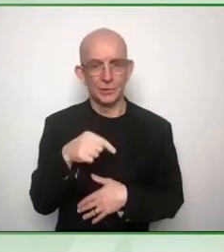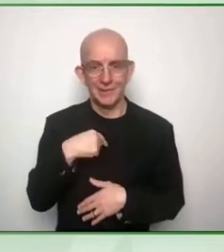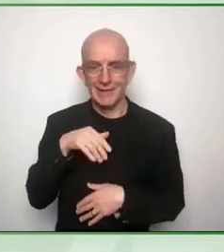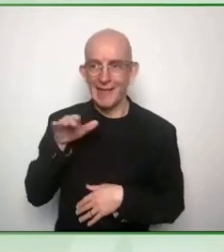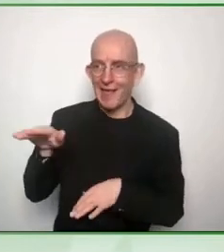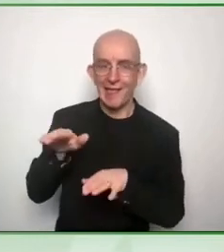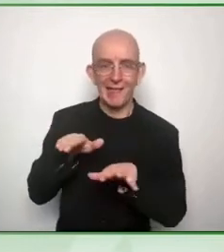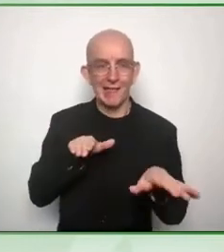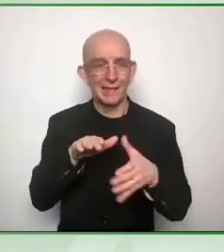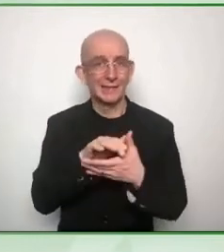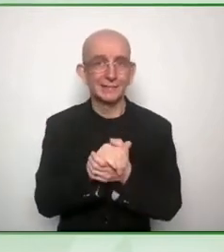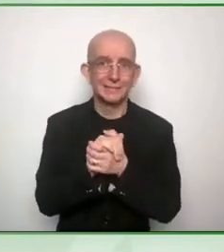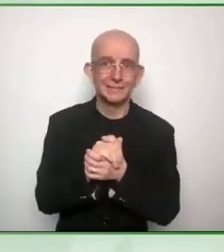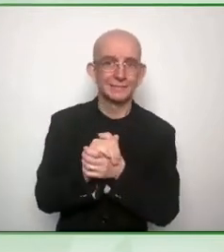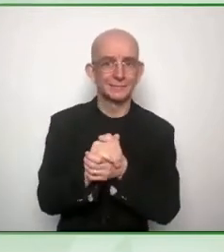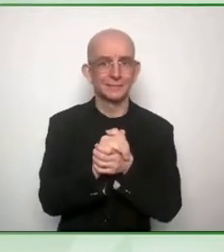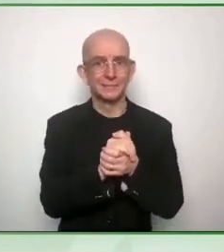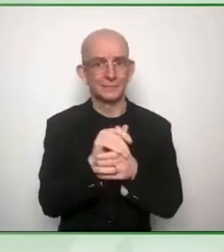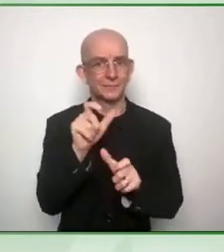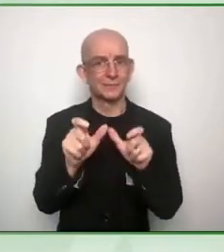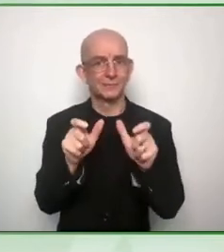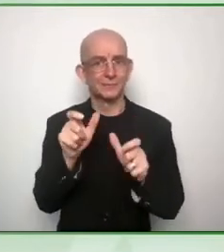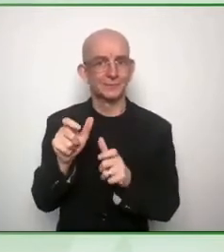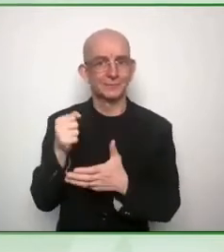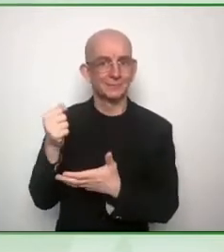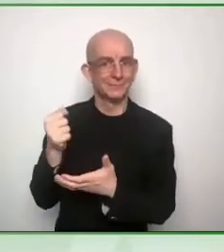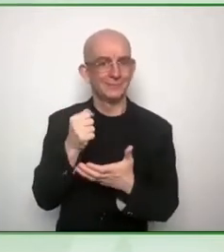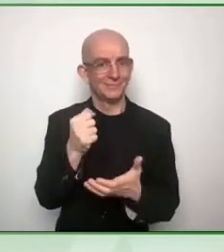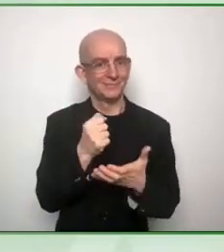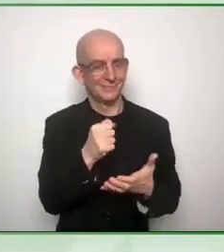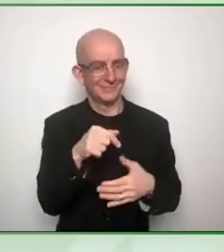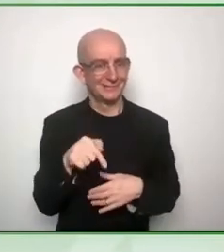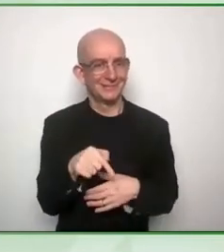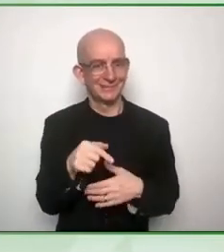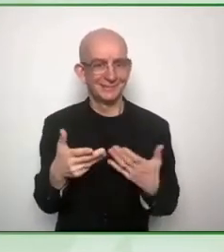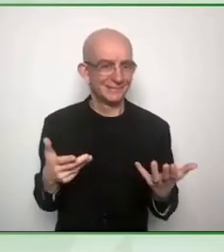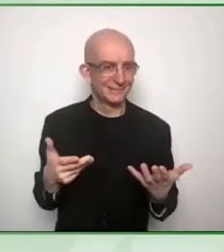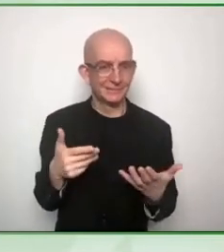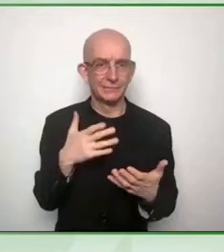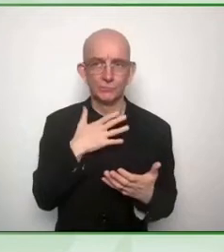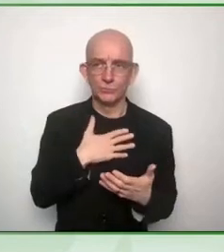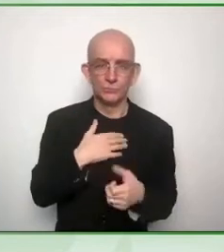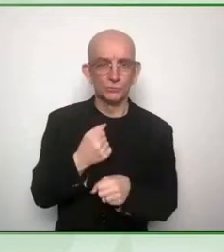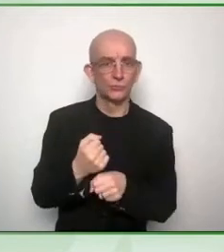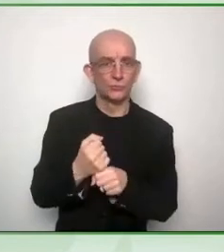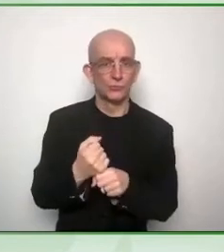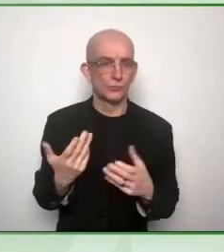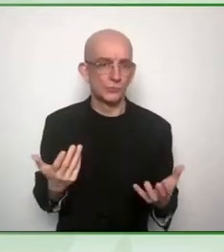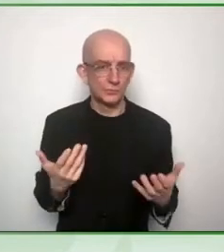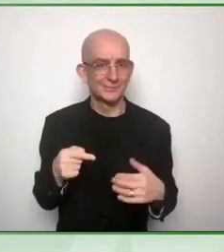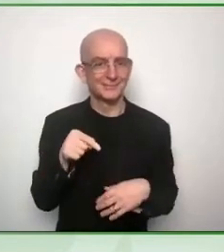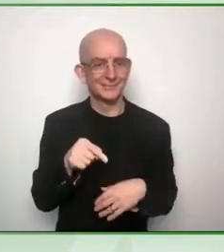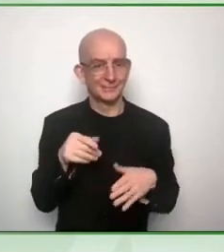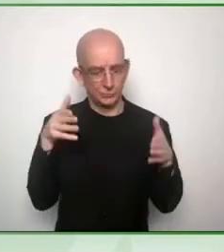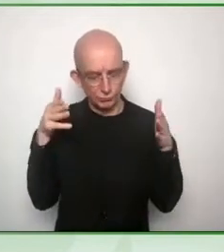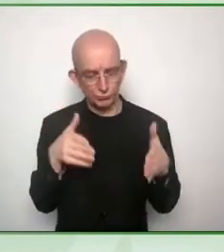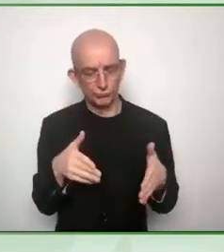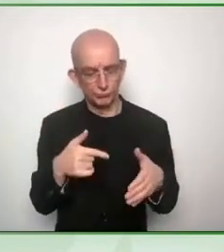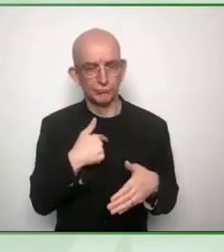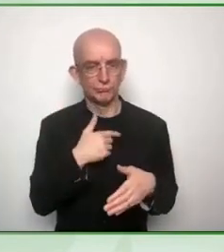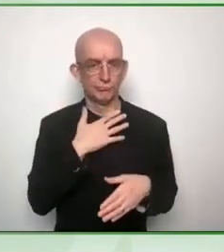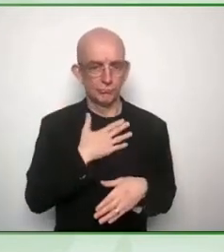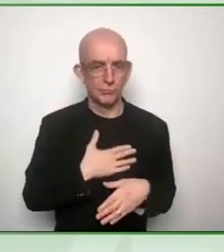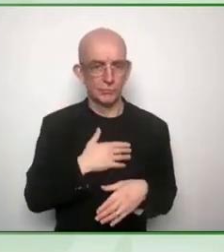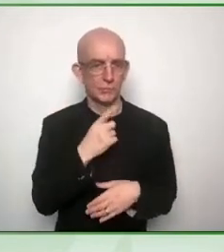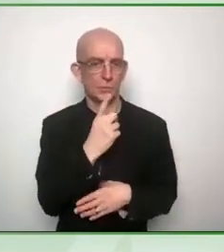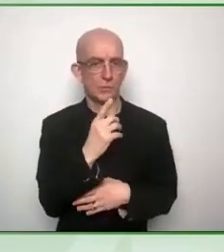start garnering that growth, so finding clients, finding rollout partners, endorsement partners. If I could get my hands on the